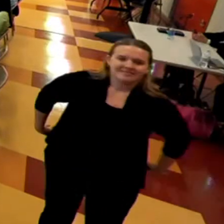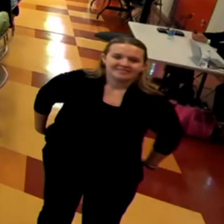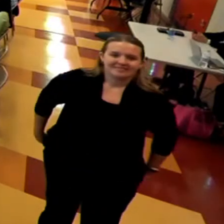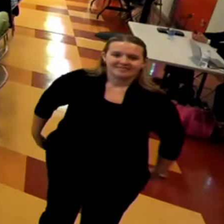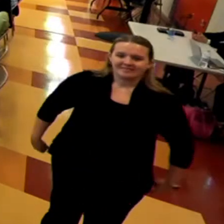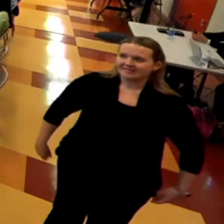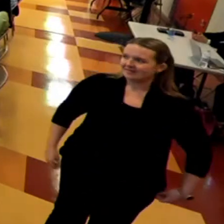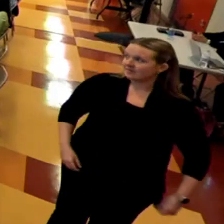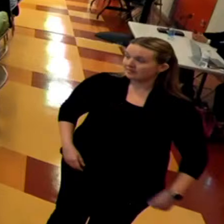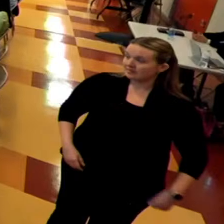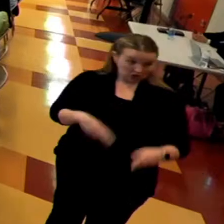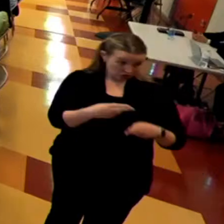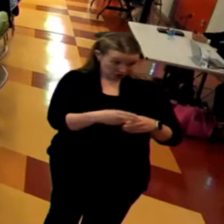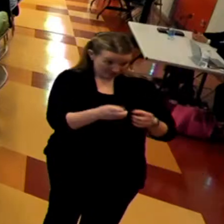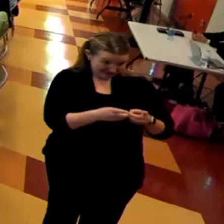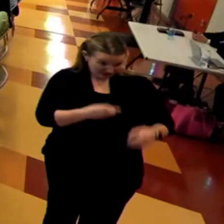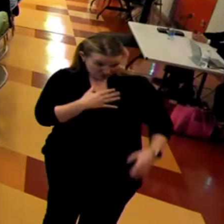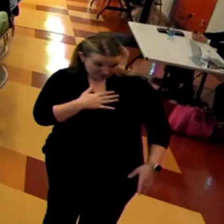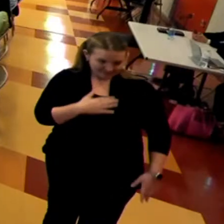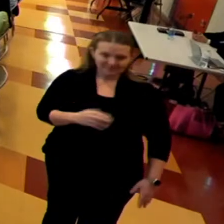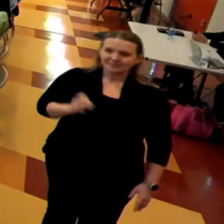Please start with your name and district, please.